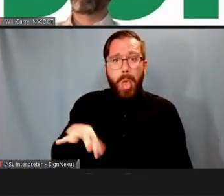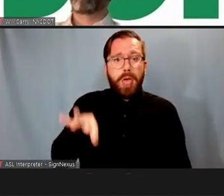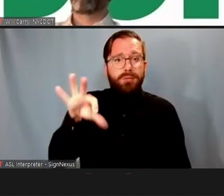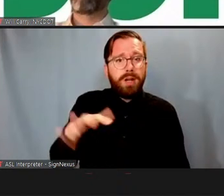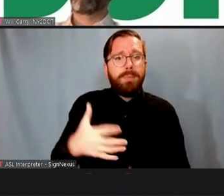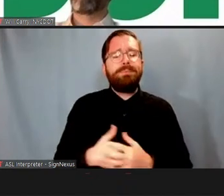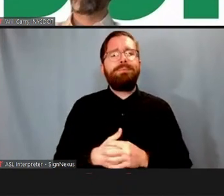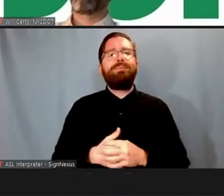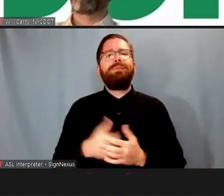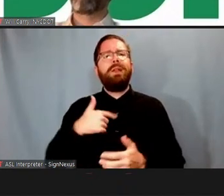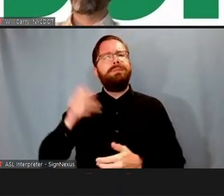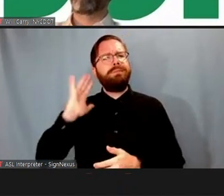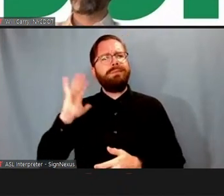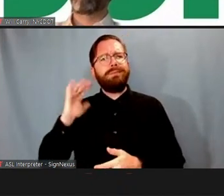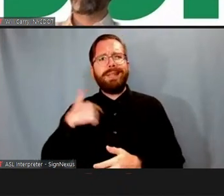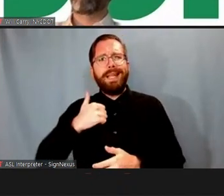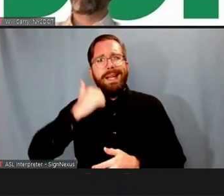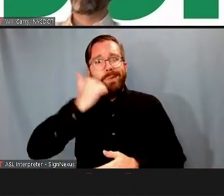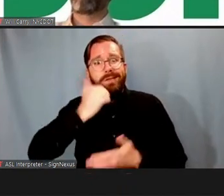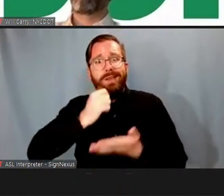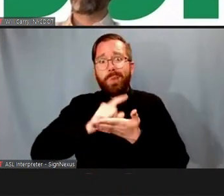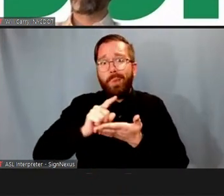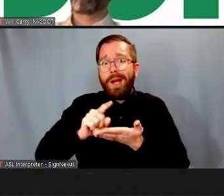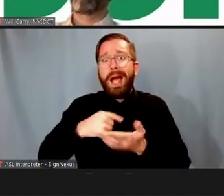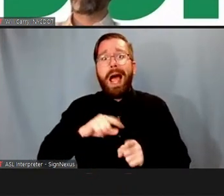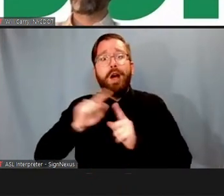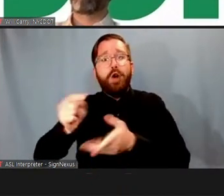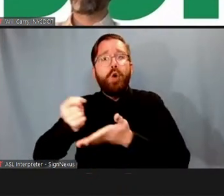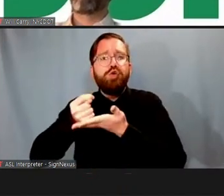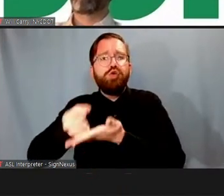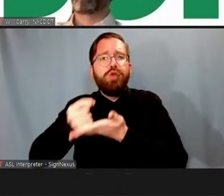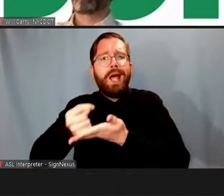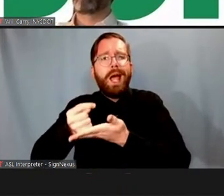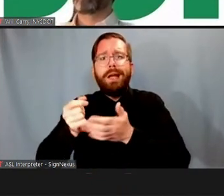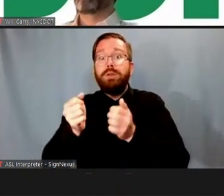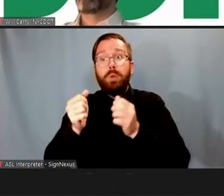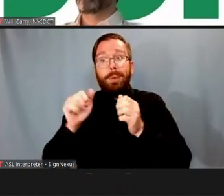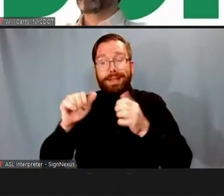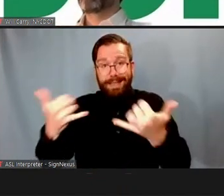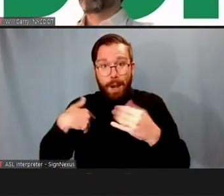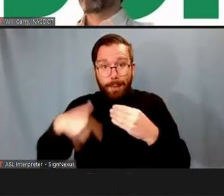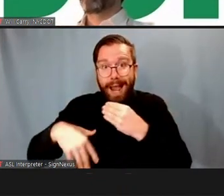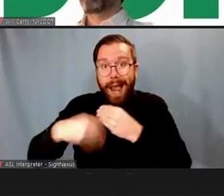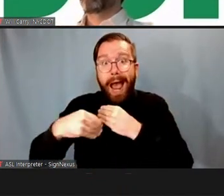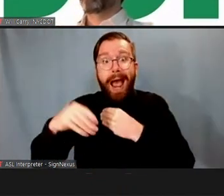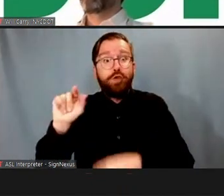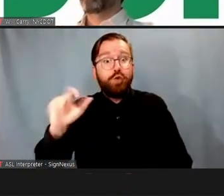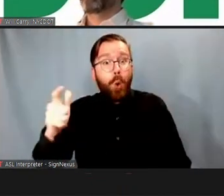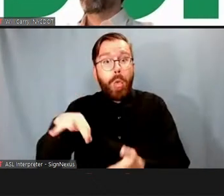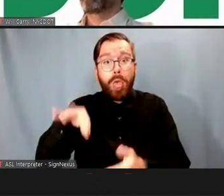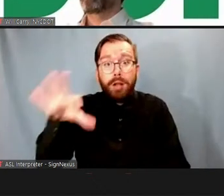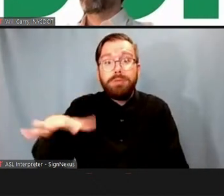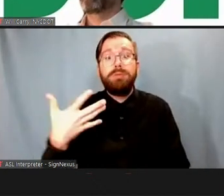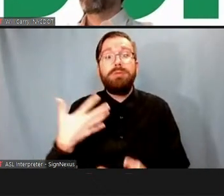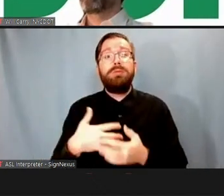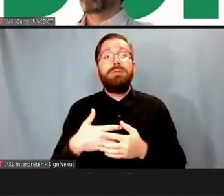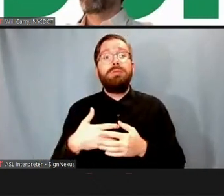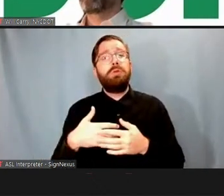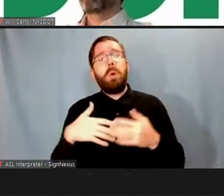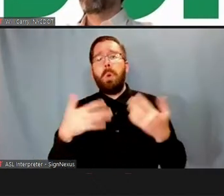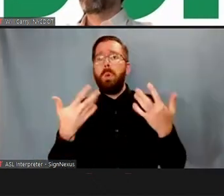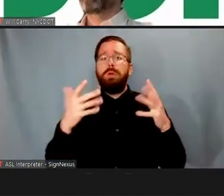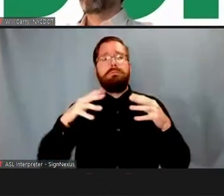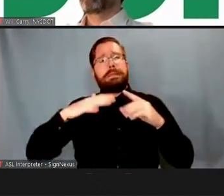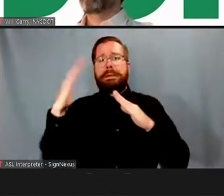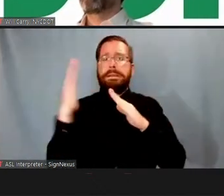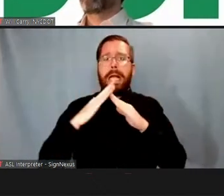daily there is no way to afford to go for treatment with additional tolls world-class hospitals will be out of reach for most new yorkers this should be a